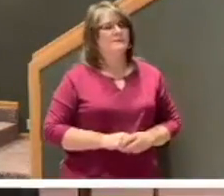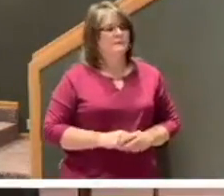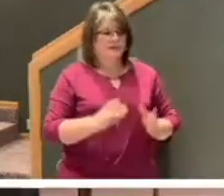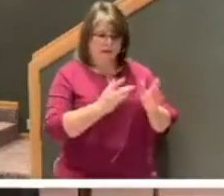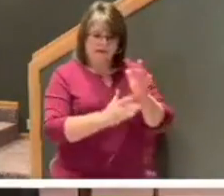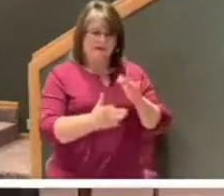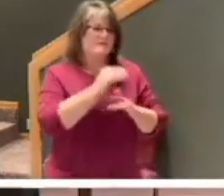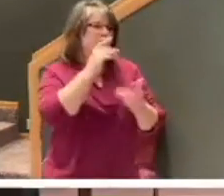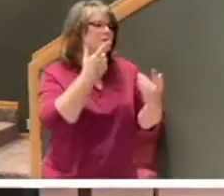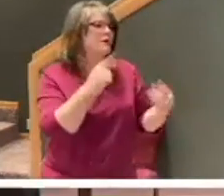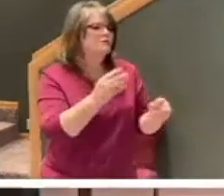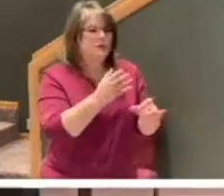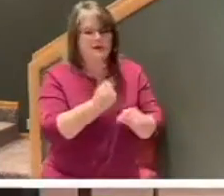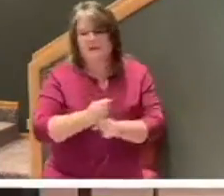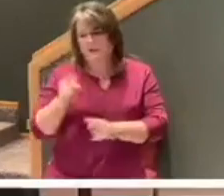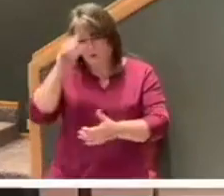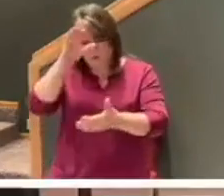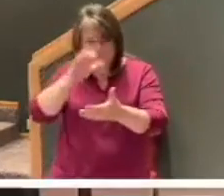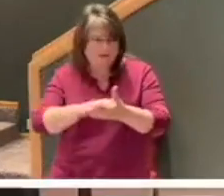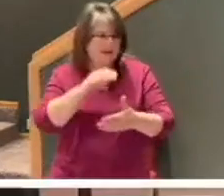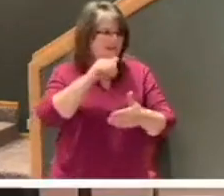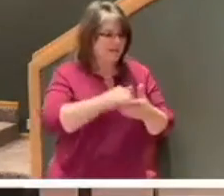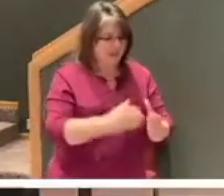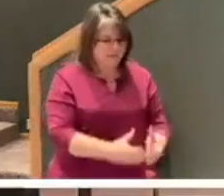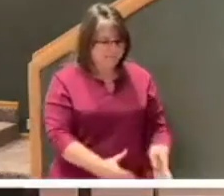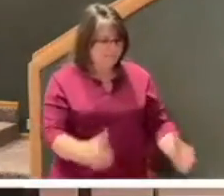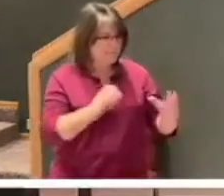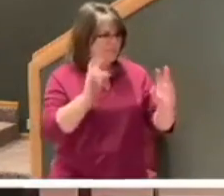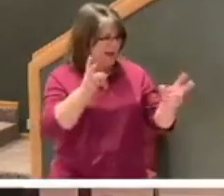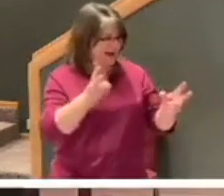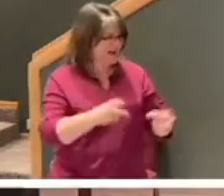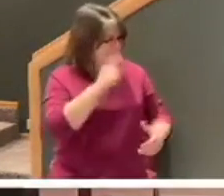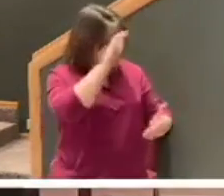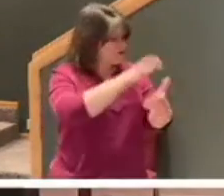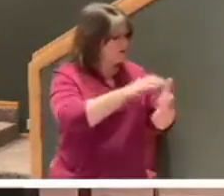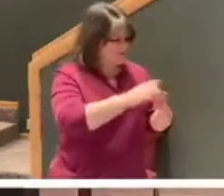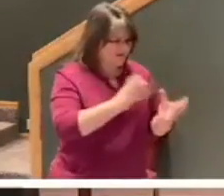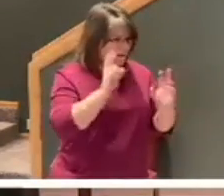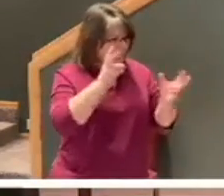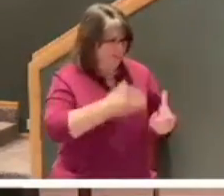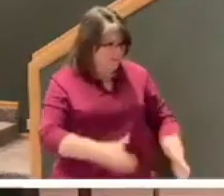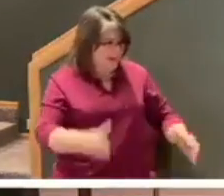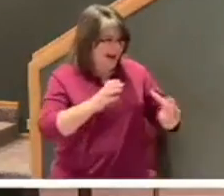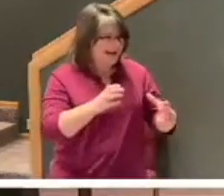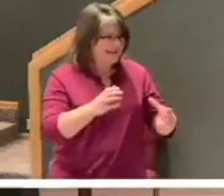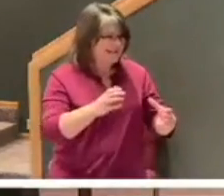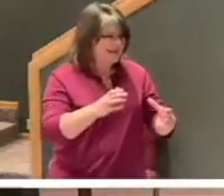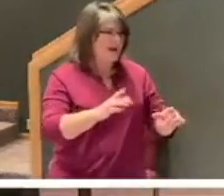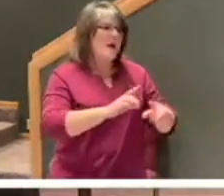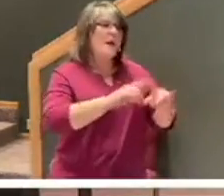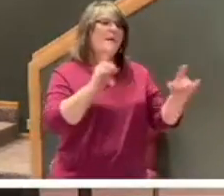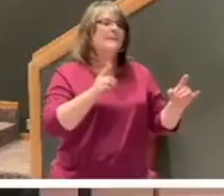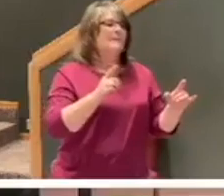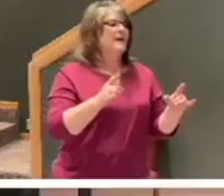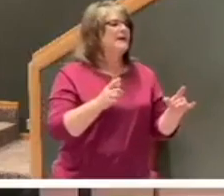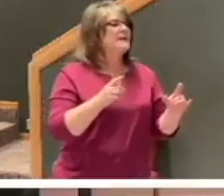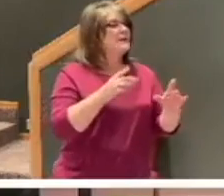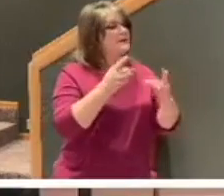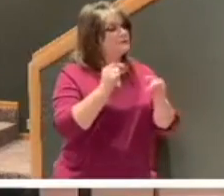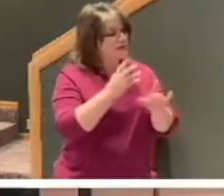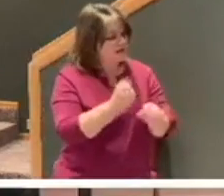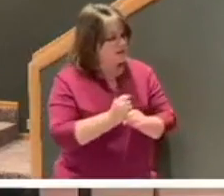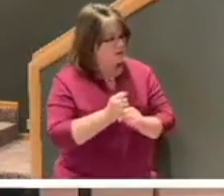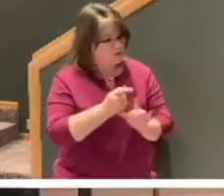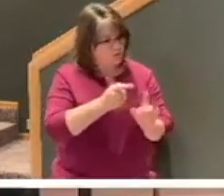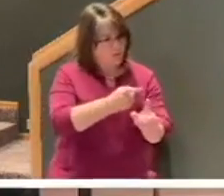Jesus wasn't trying to get her to believe in the bucket. She believed in the bucket, but he was getting her to